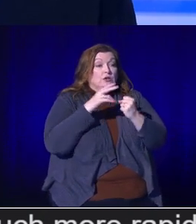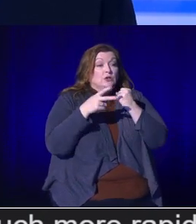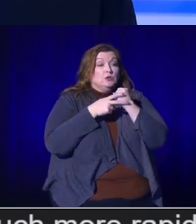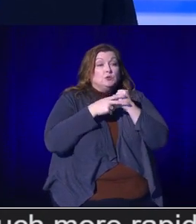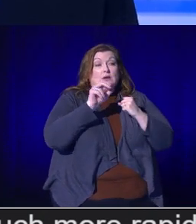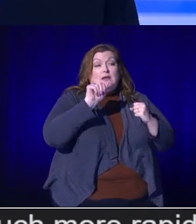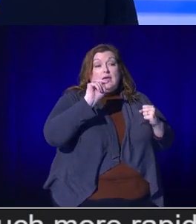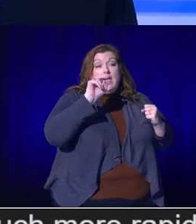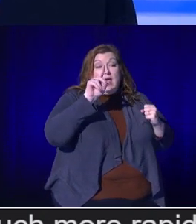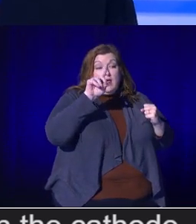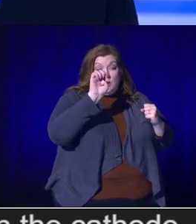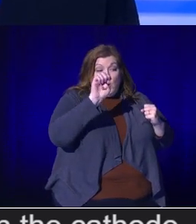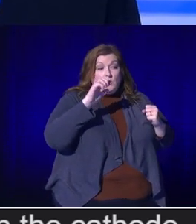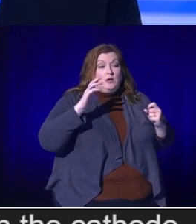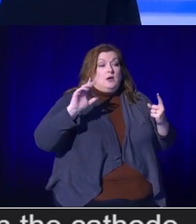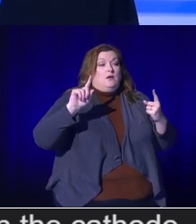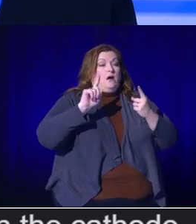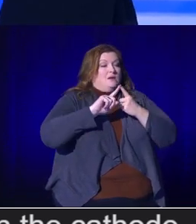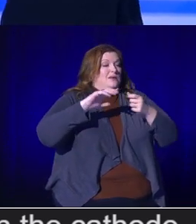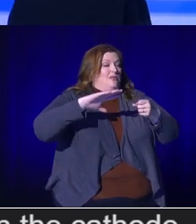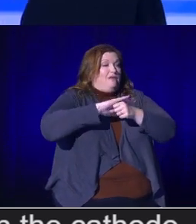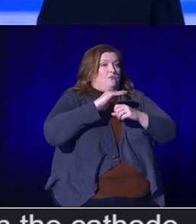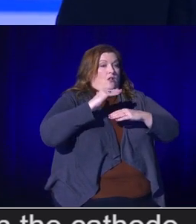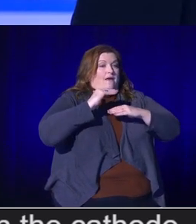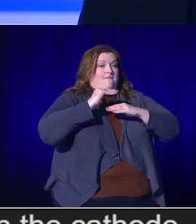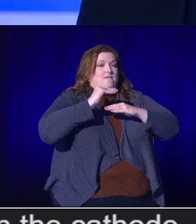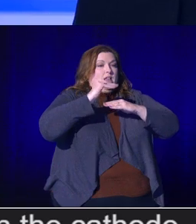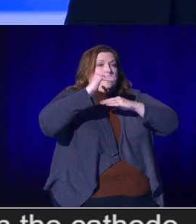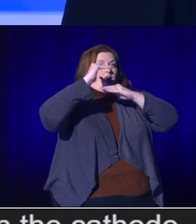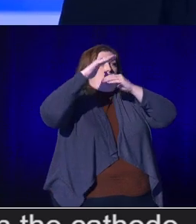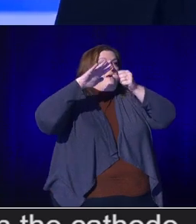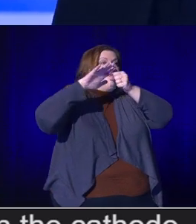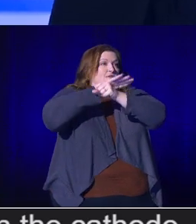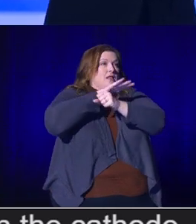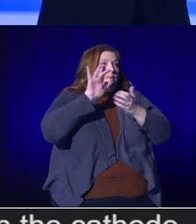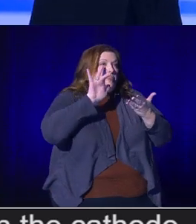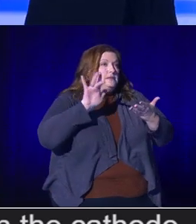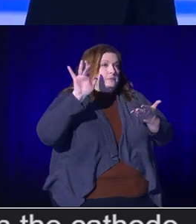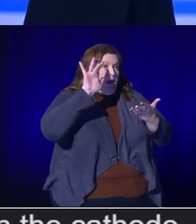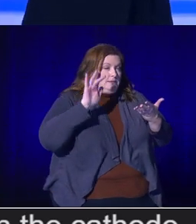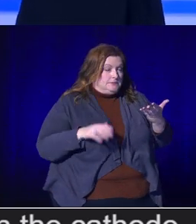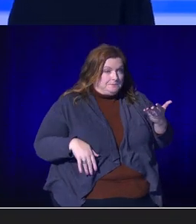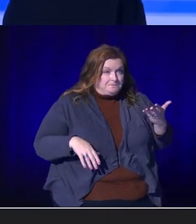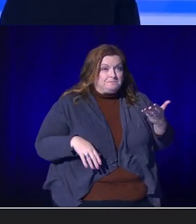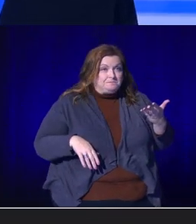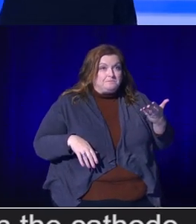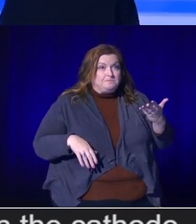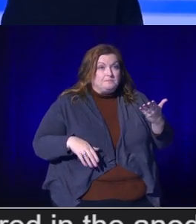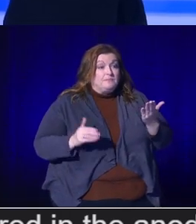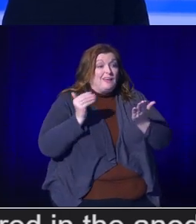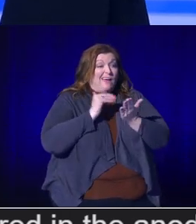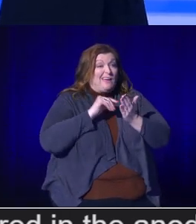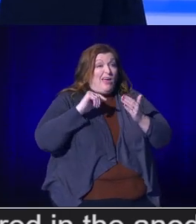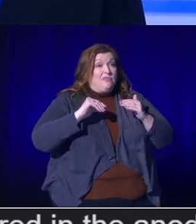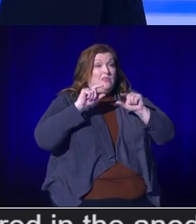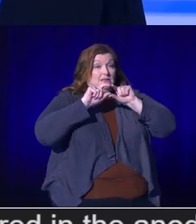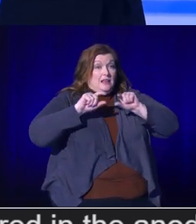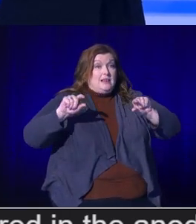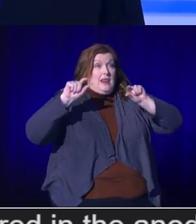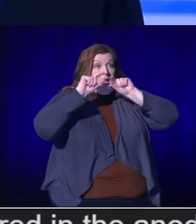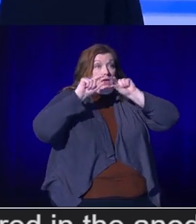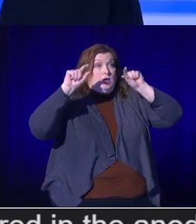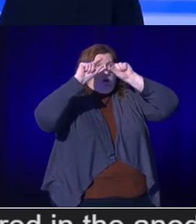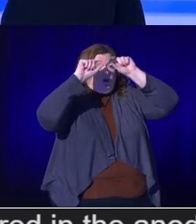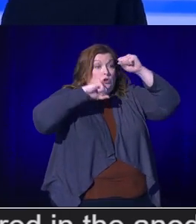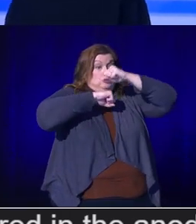anode until they fully fill up their spaces in the anode. So again, this layered structure is what gives us those